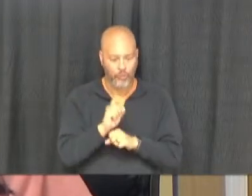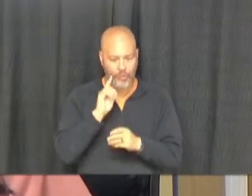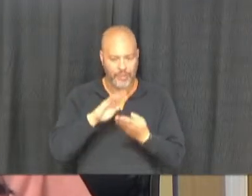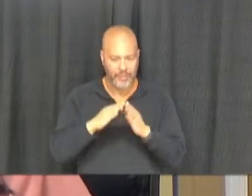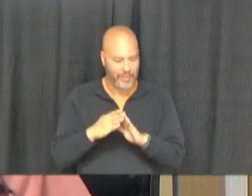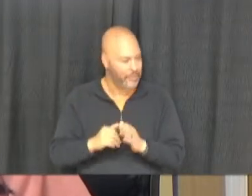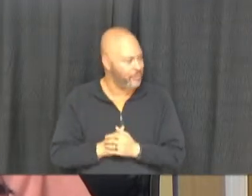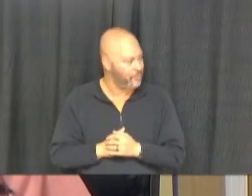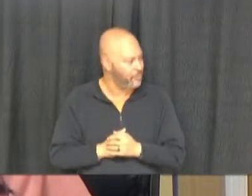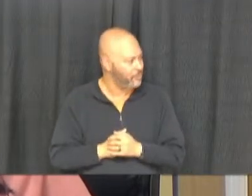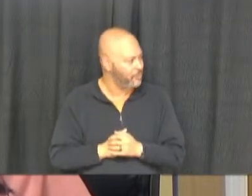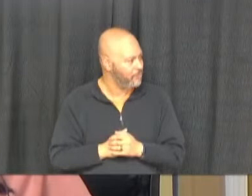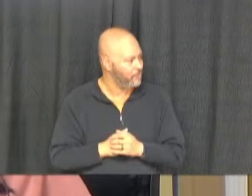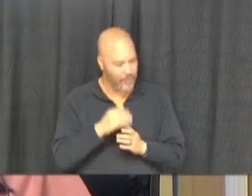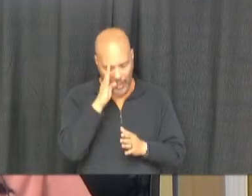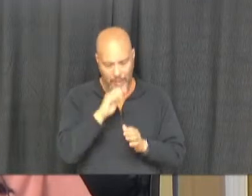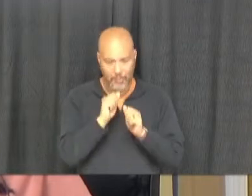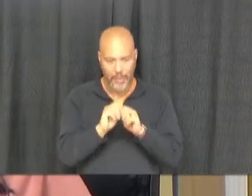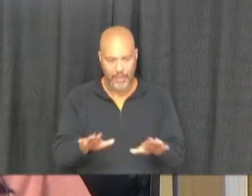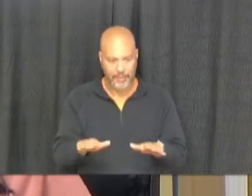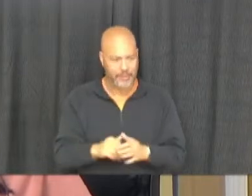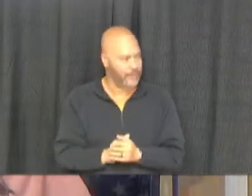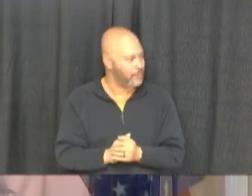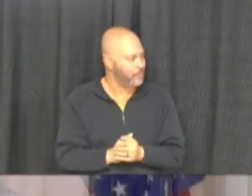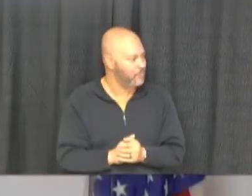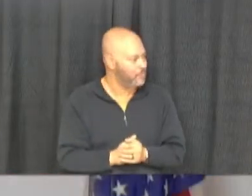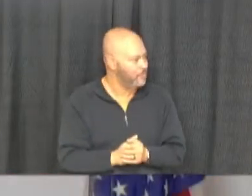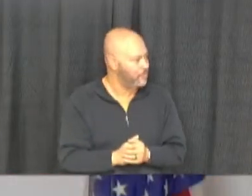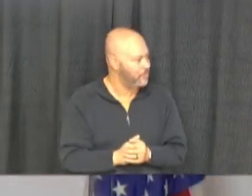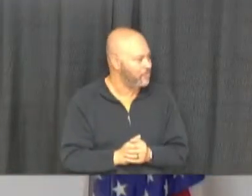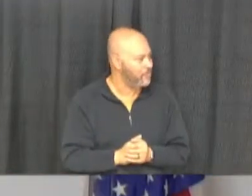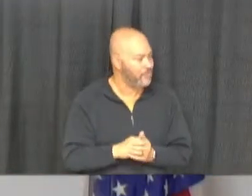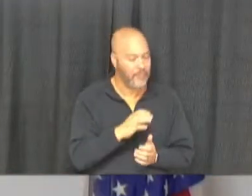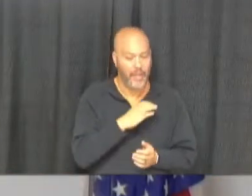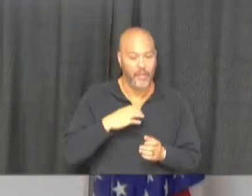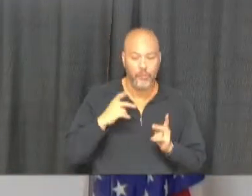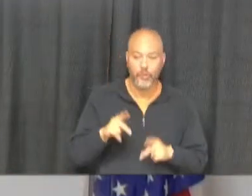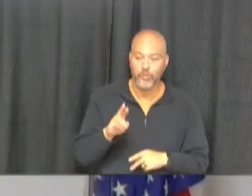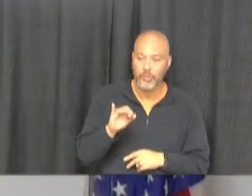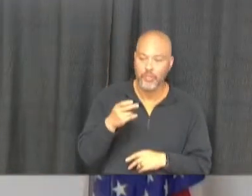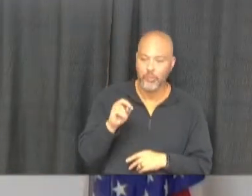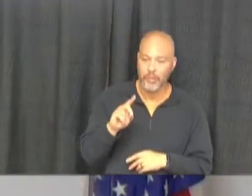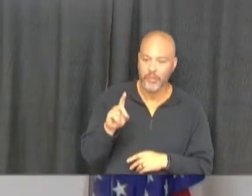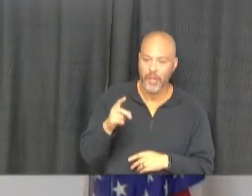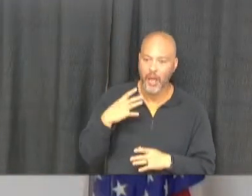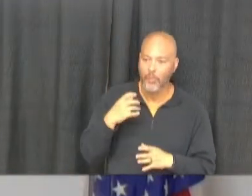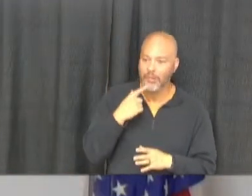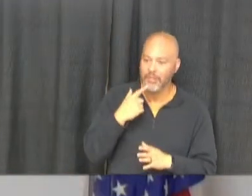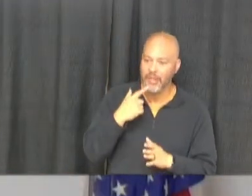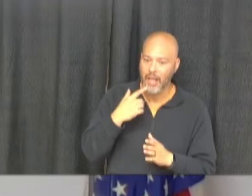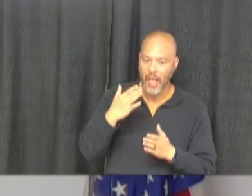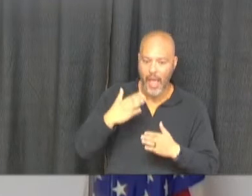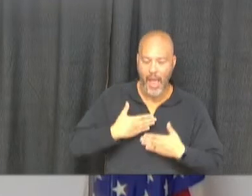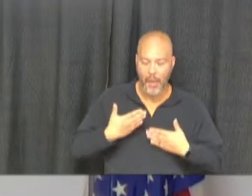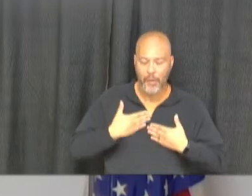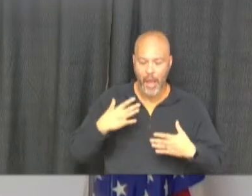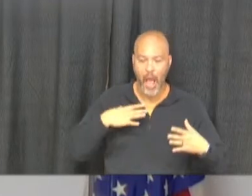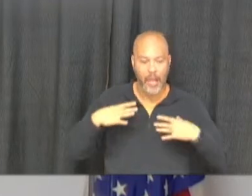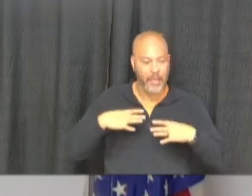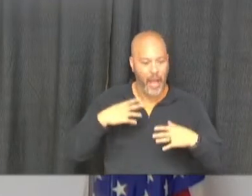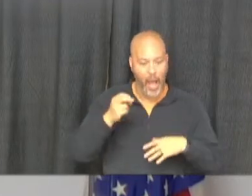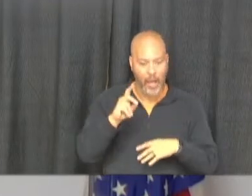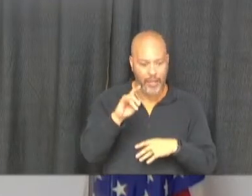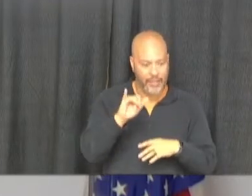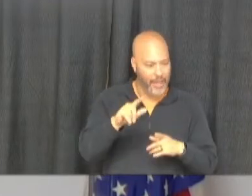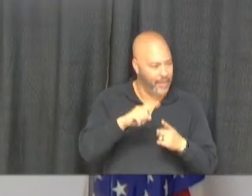city. God bless. It was a lot too cold. Thank you. Councilperson Richmond, you're recognized. Thank you. Just wanted to say happy holidays to